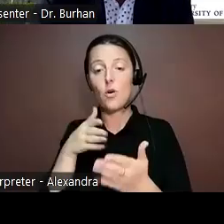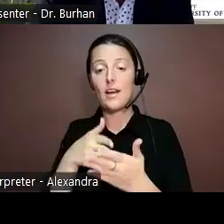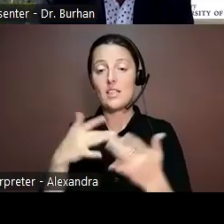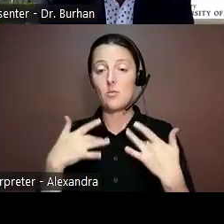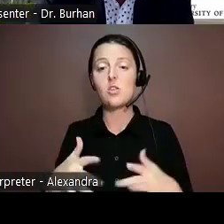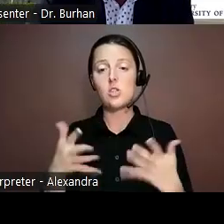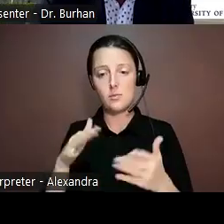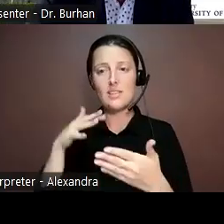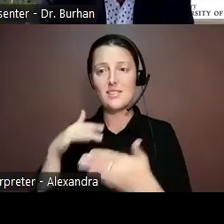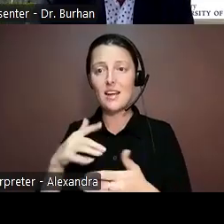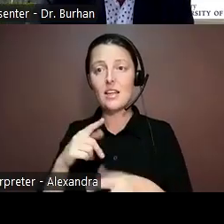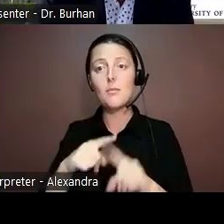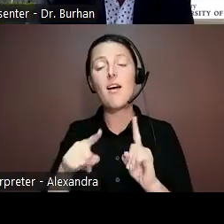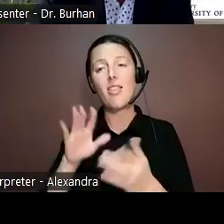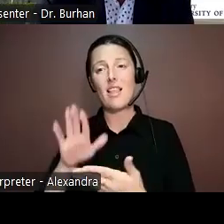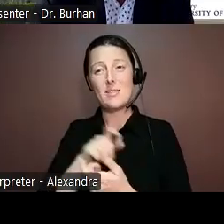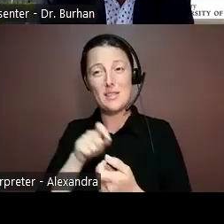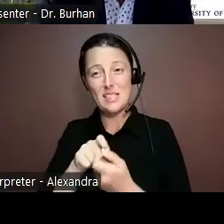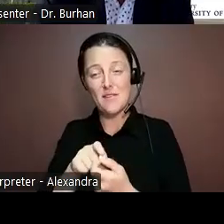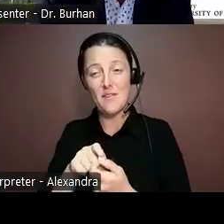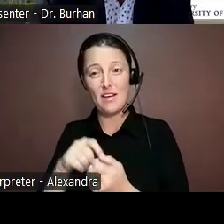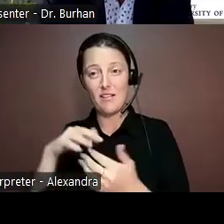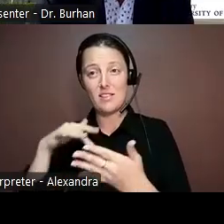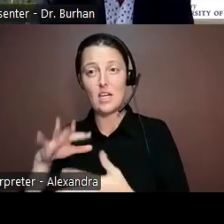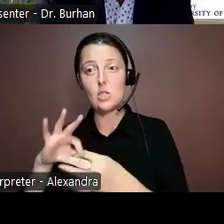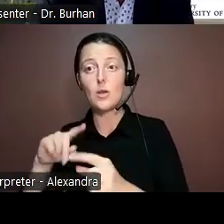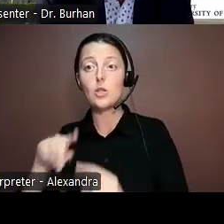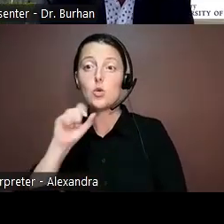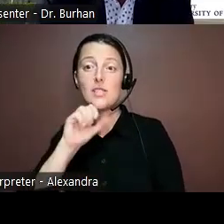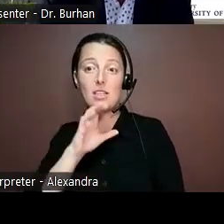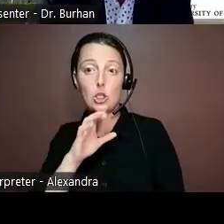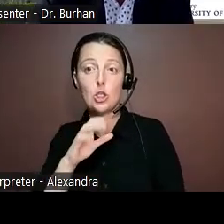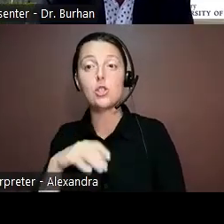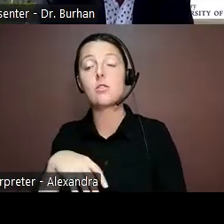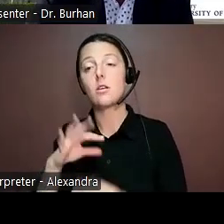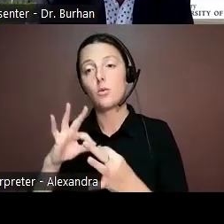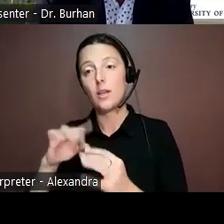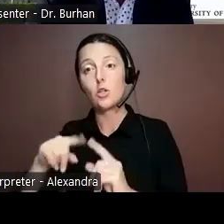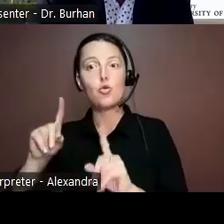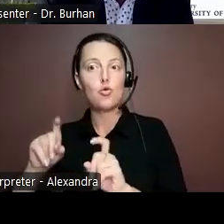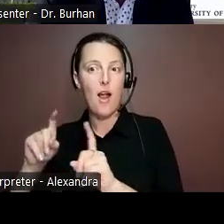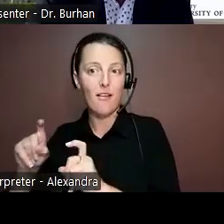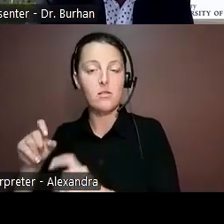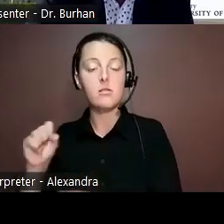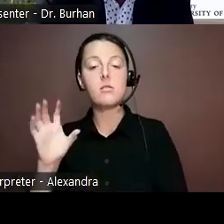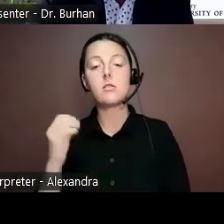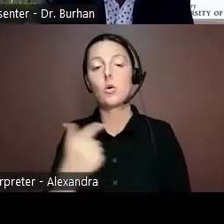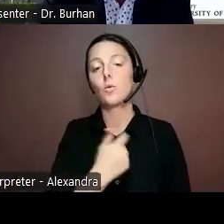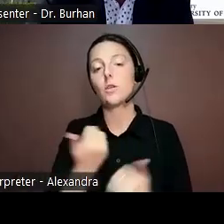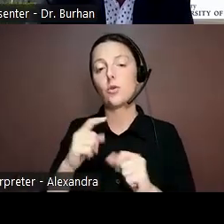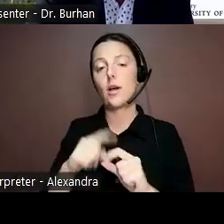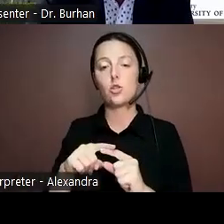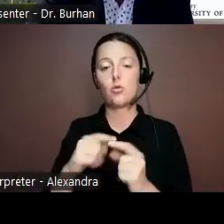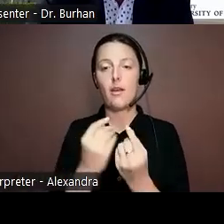specific studies for seniors when it comes to trials. So we always extrapolate from the studies in adults that included